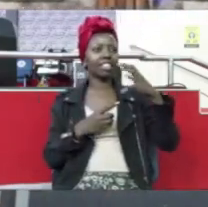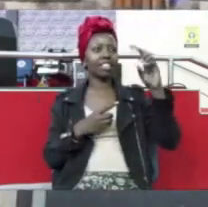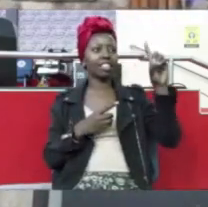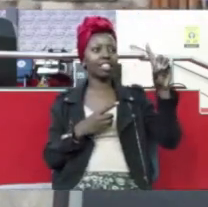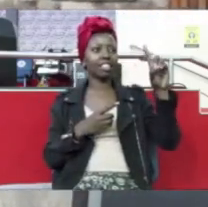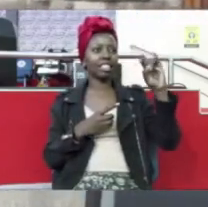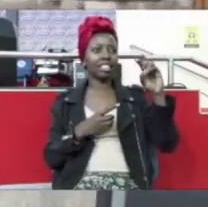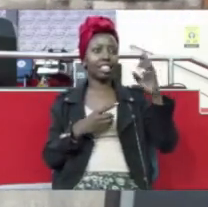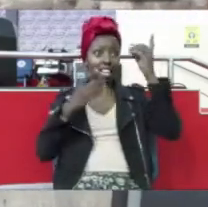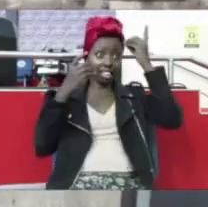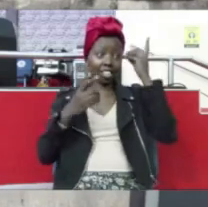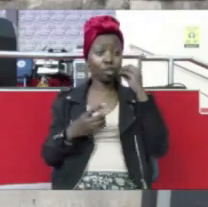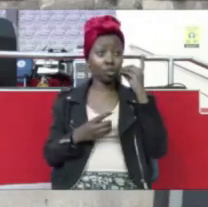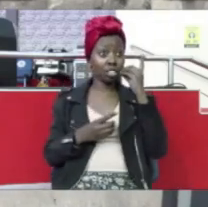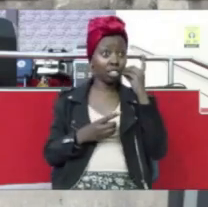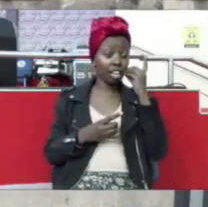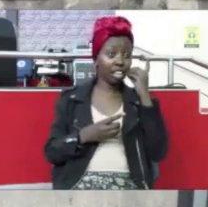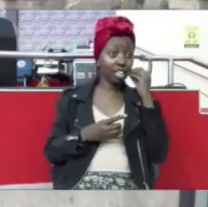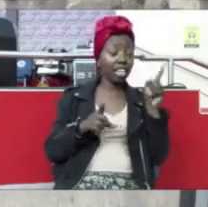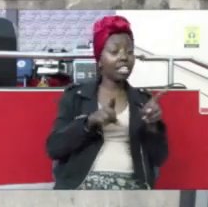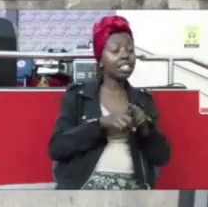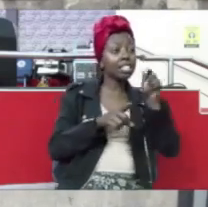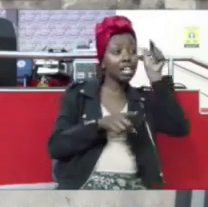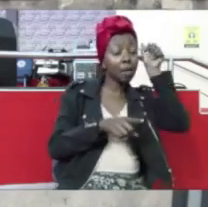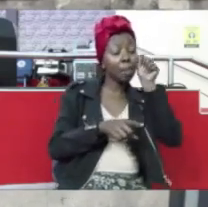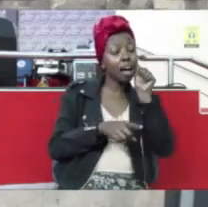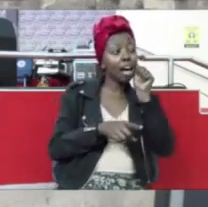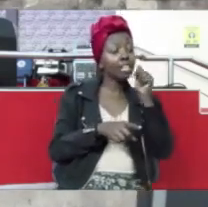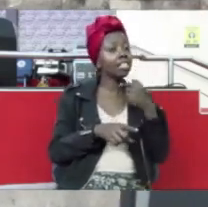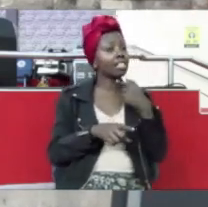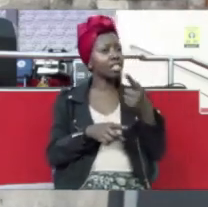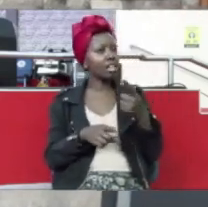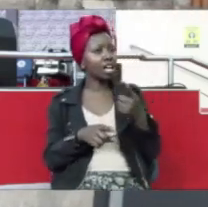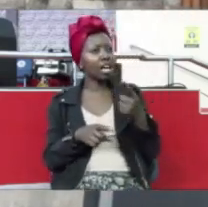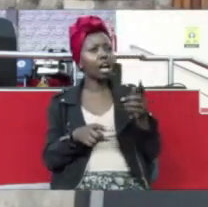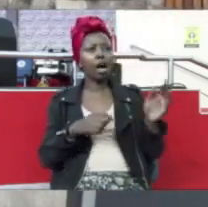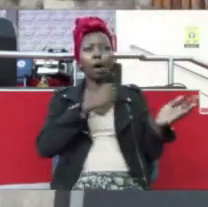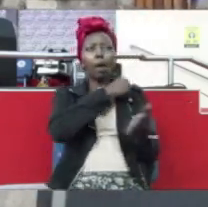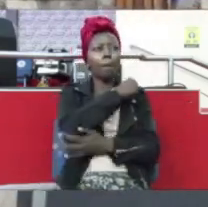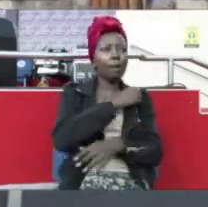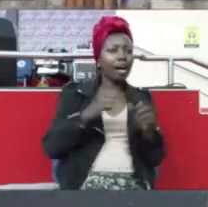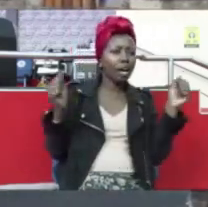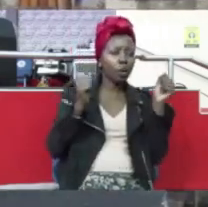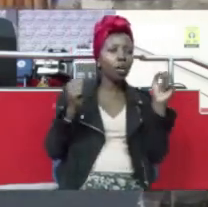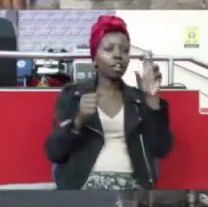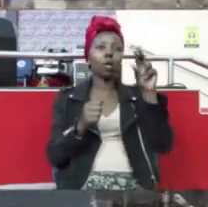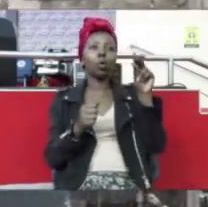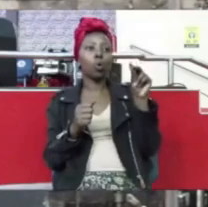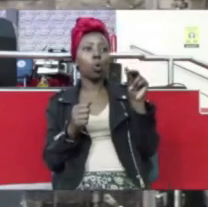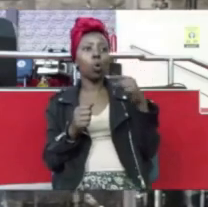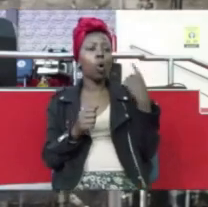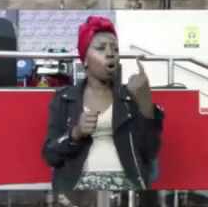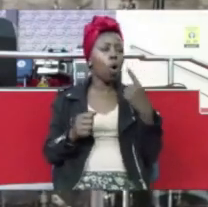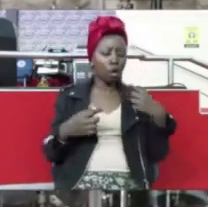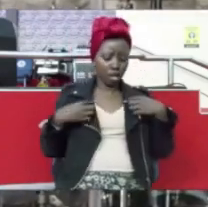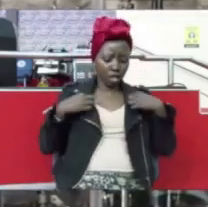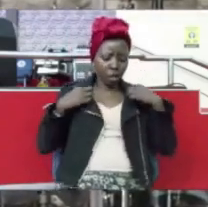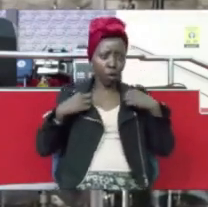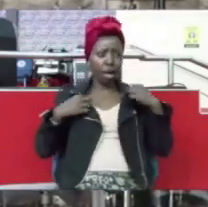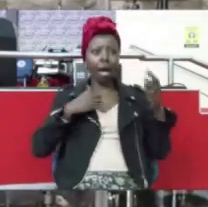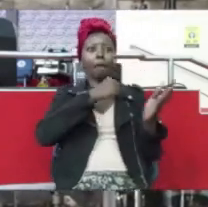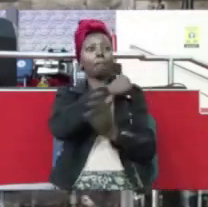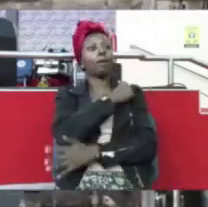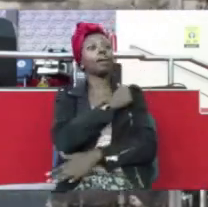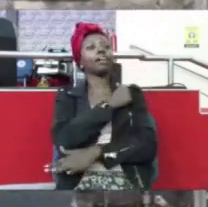Kwa sababu mama yetu anasemanga hakuna hali ya anga ambayo ni mbaya. There is only bad dressing. Kuna ile tu kuvaa